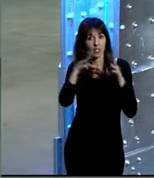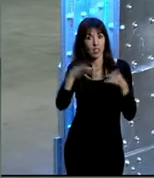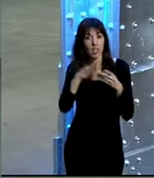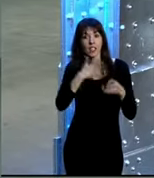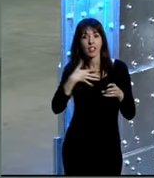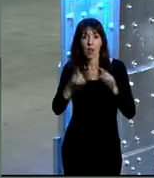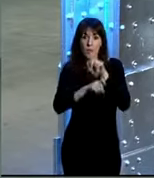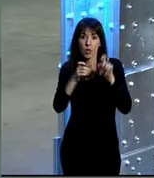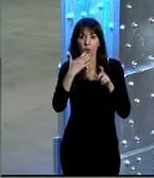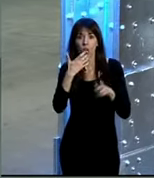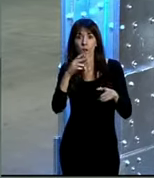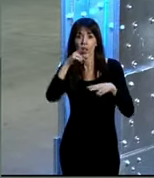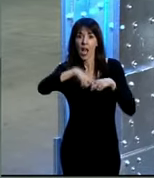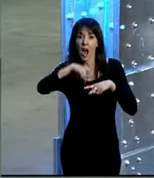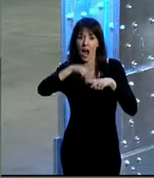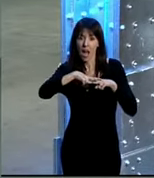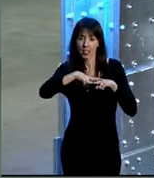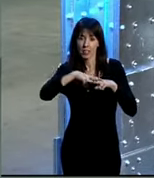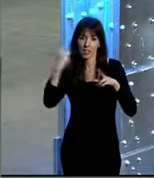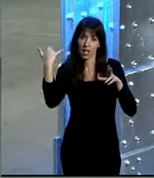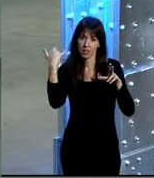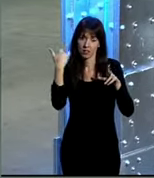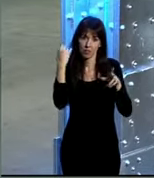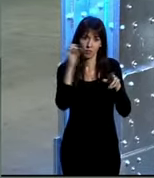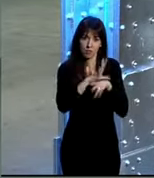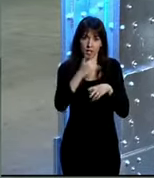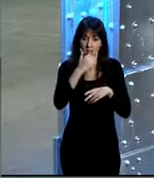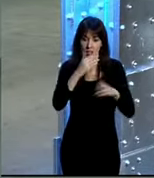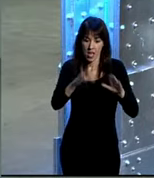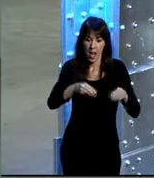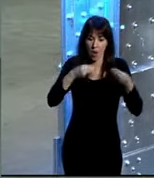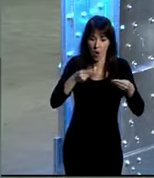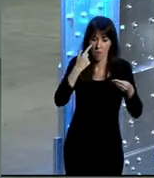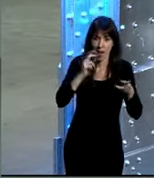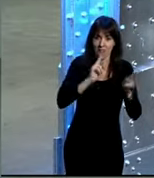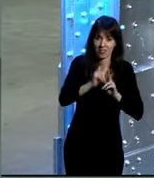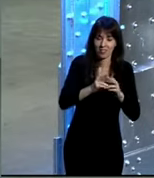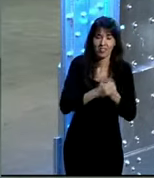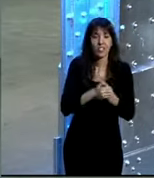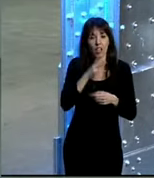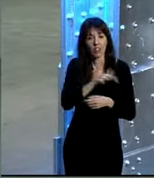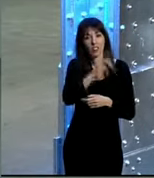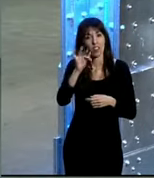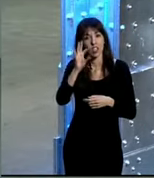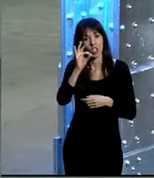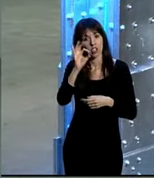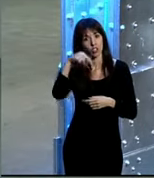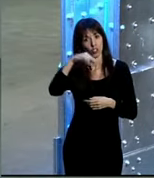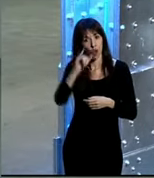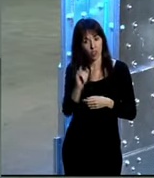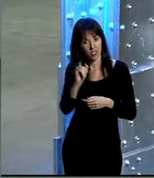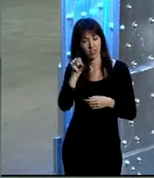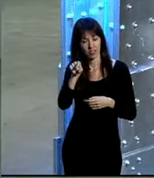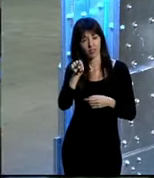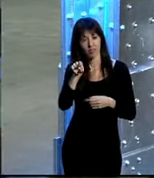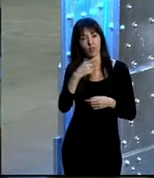watched on streaming from so far. So if you have any questions for all the people who are in other places watching from